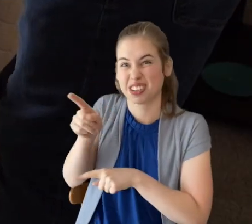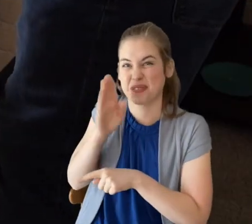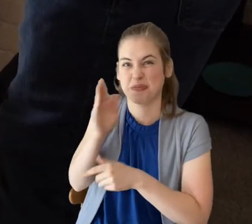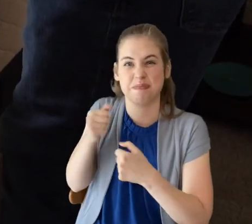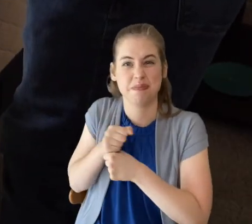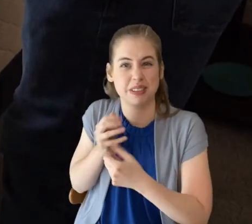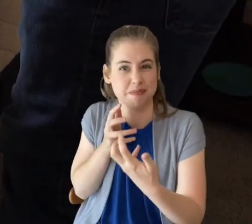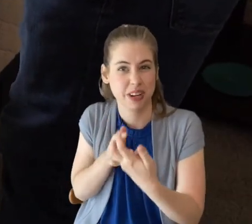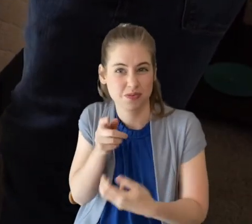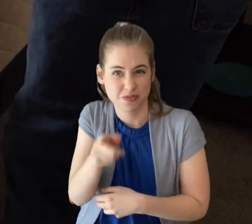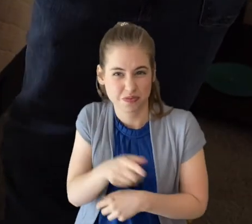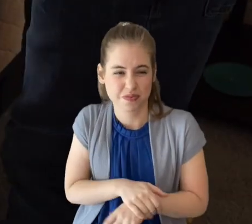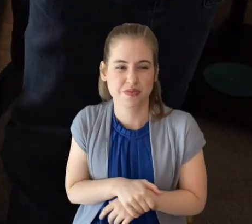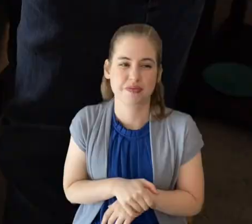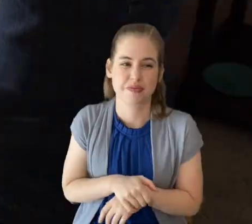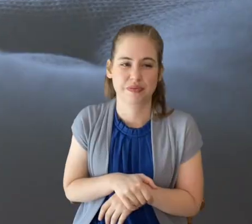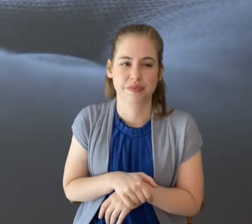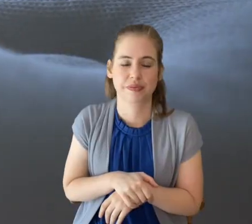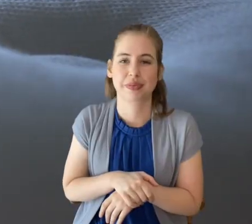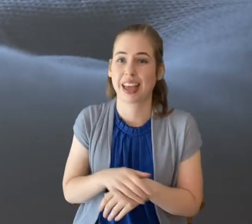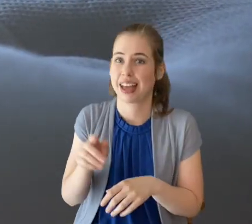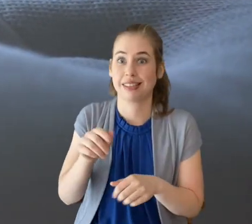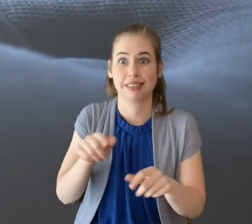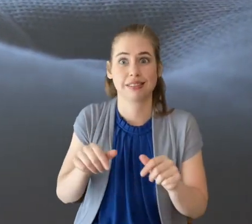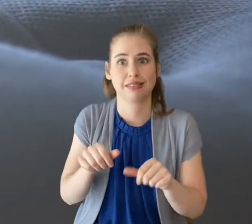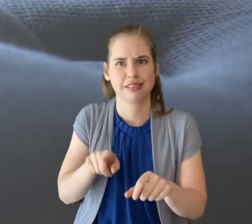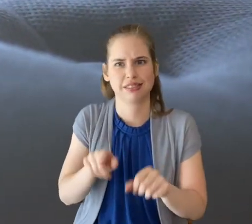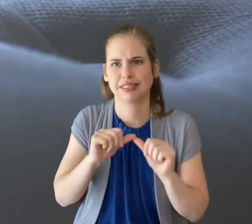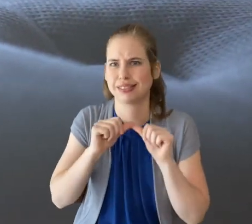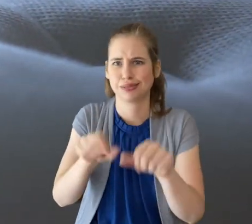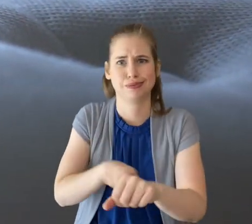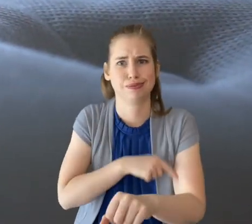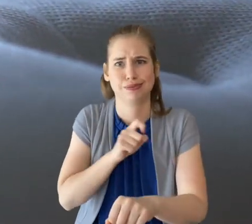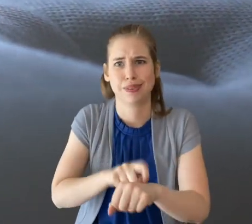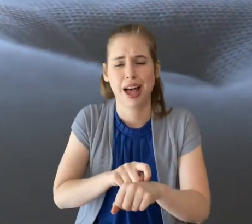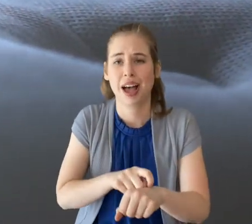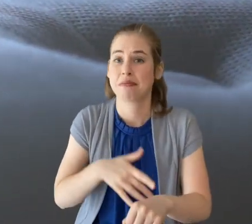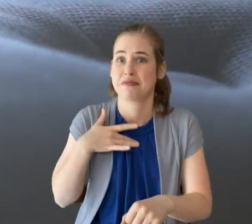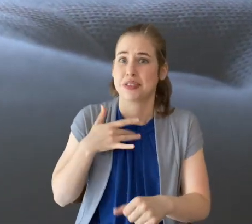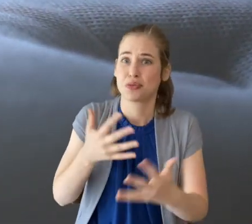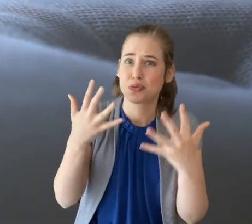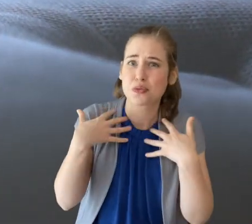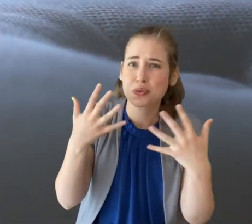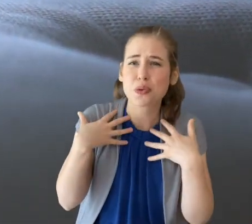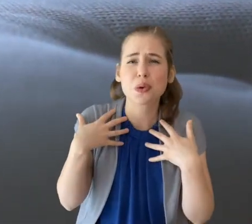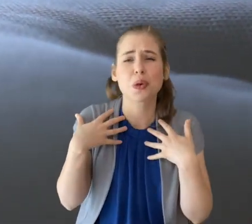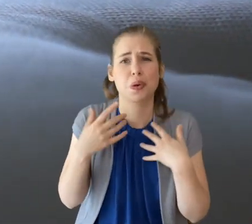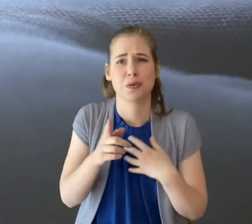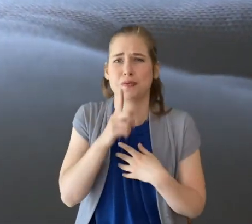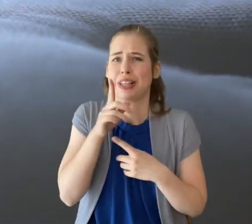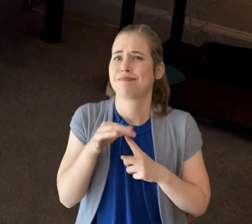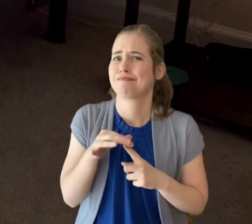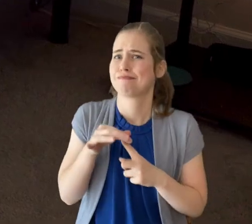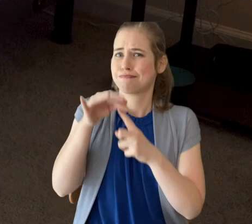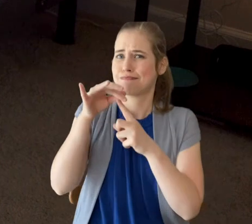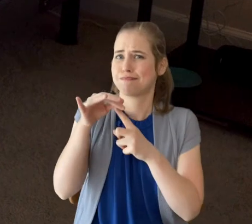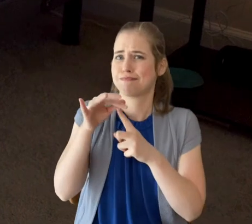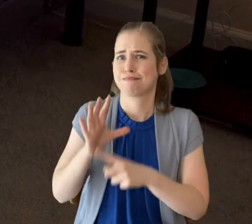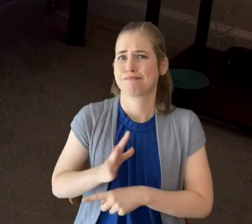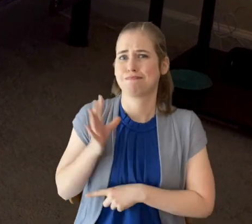along with its unique memory foam feel and its cooling benefits, sets it apart from the competition.